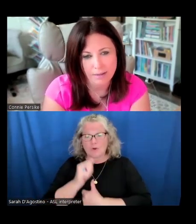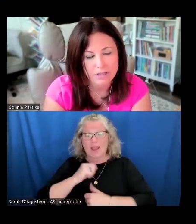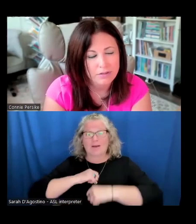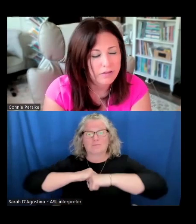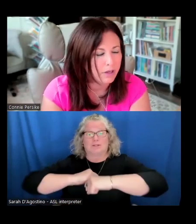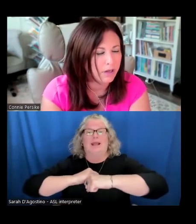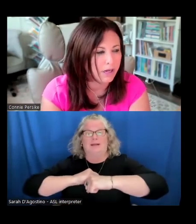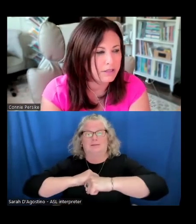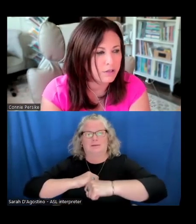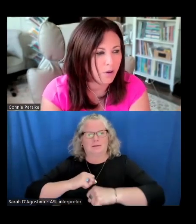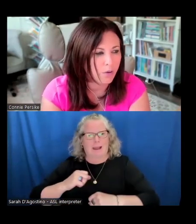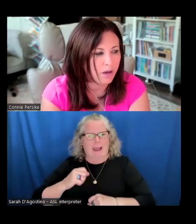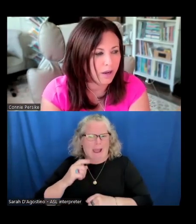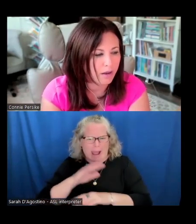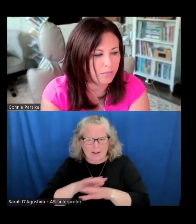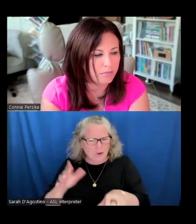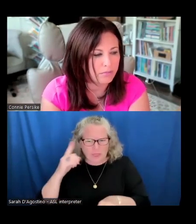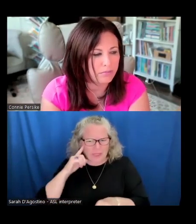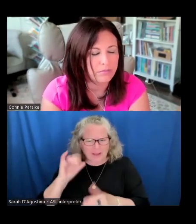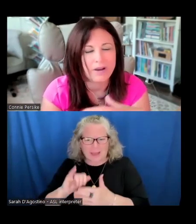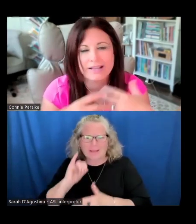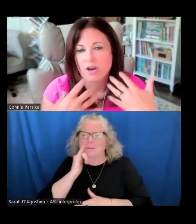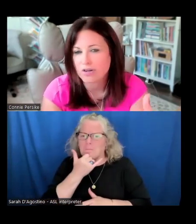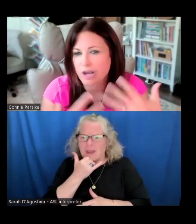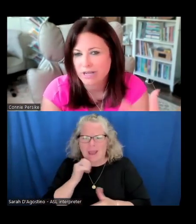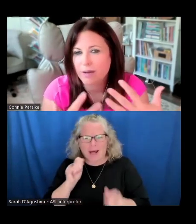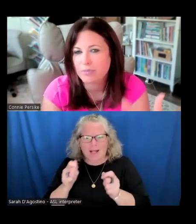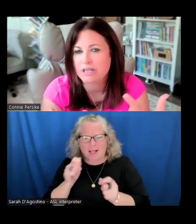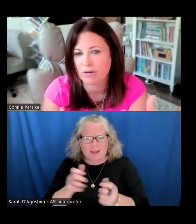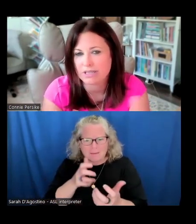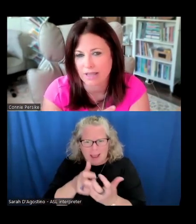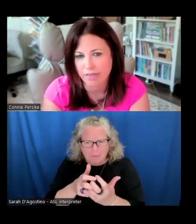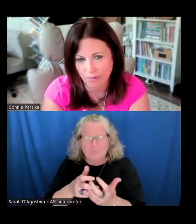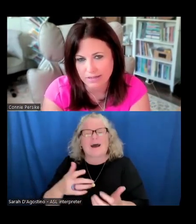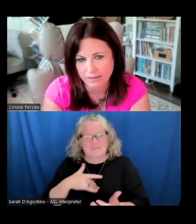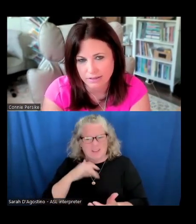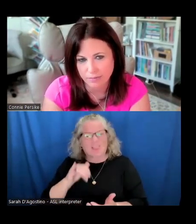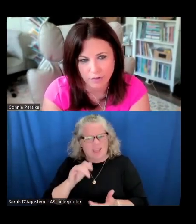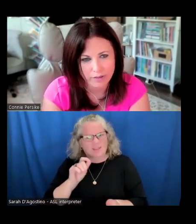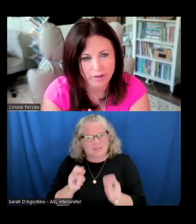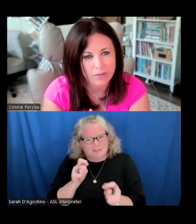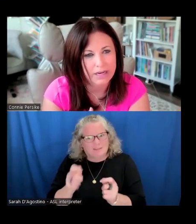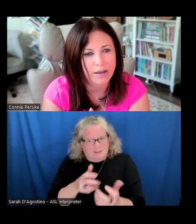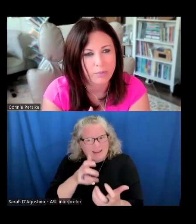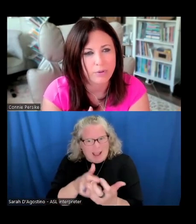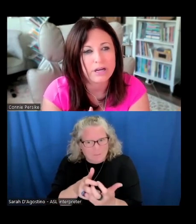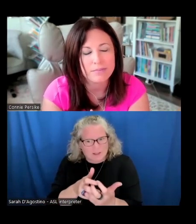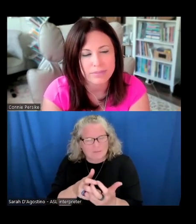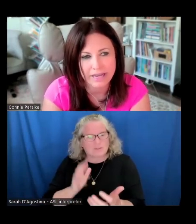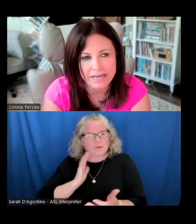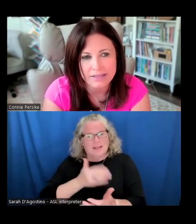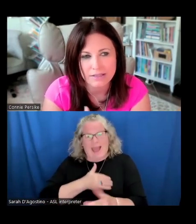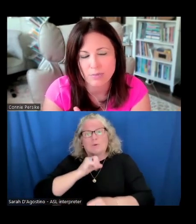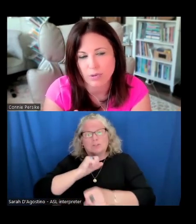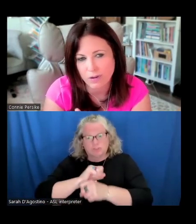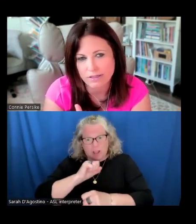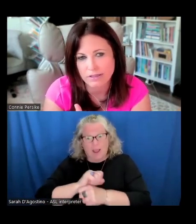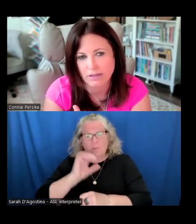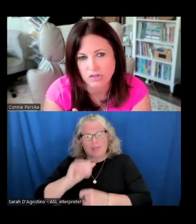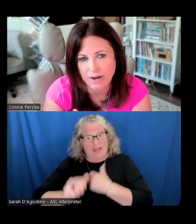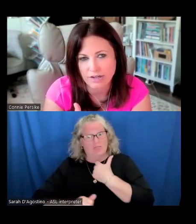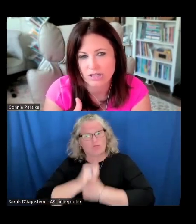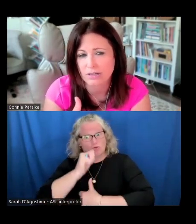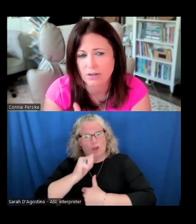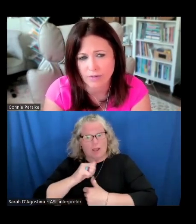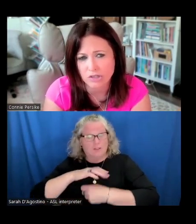as adaptive. And so it's our job to help decrease that threat system for them and help put in place supports